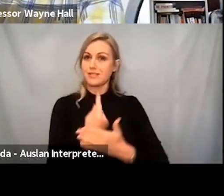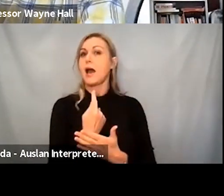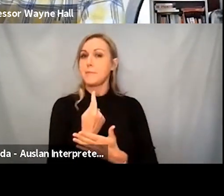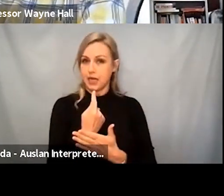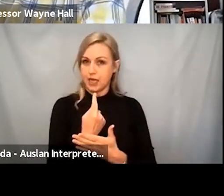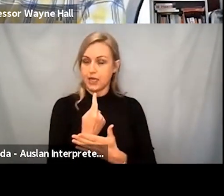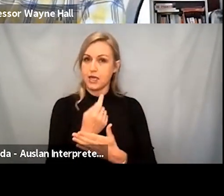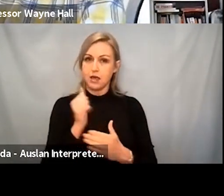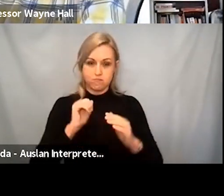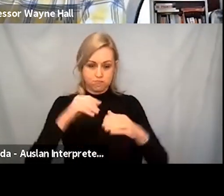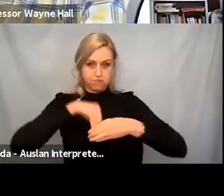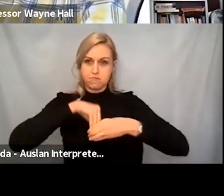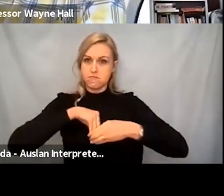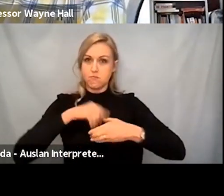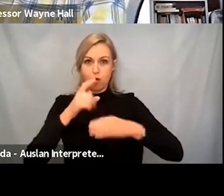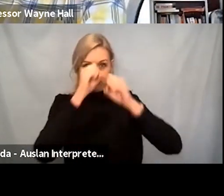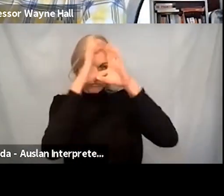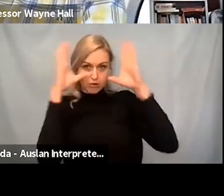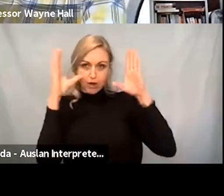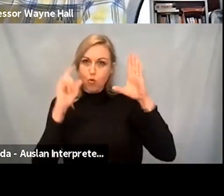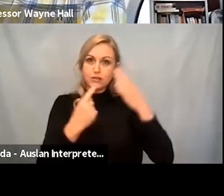their worlds.